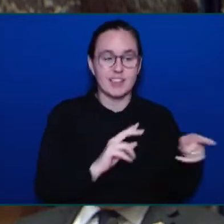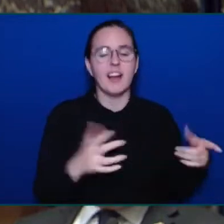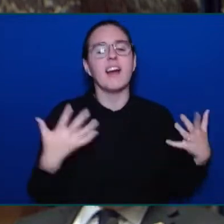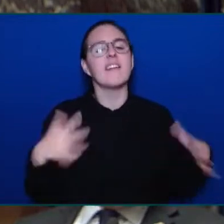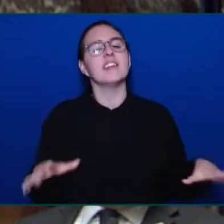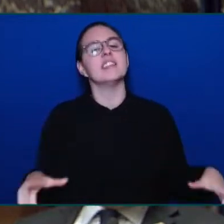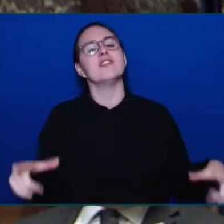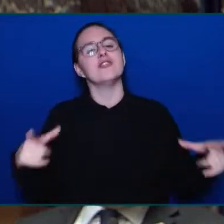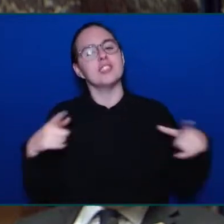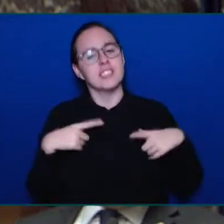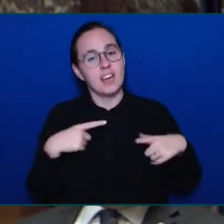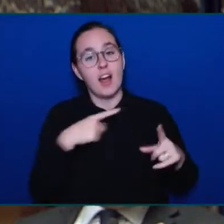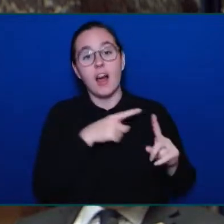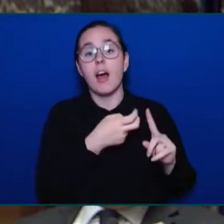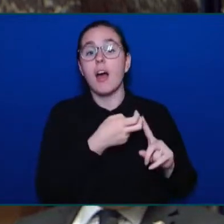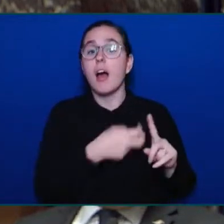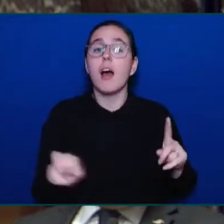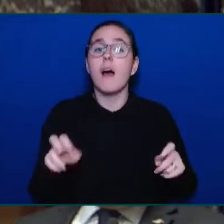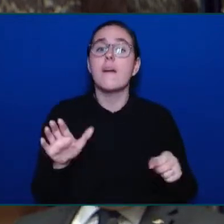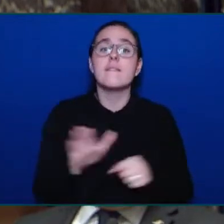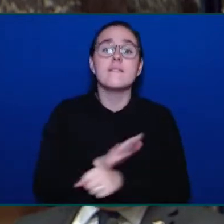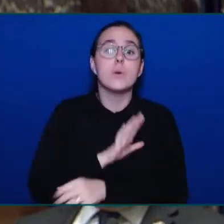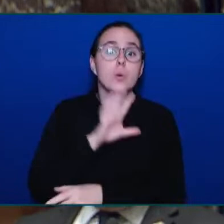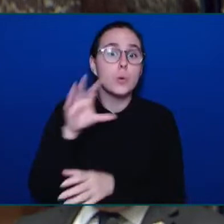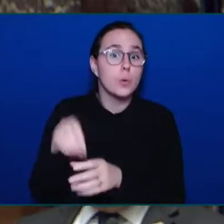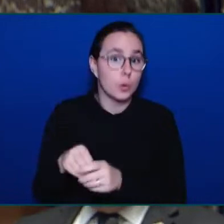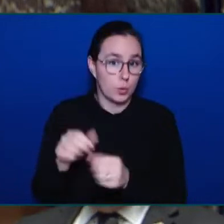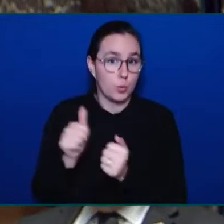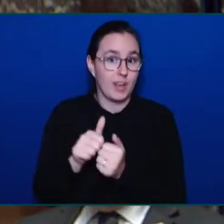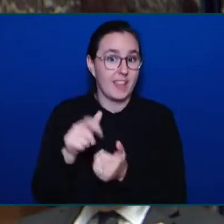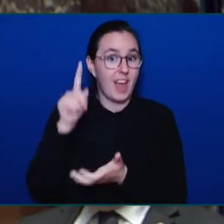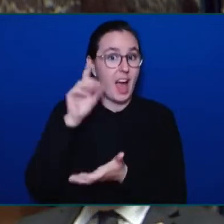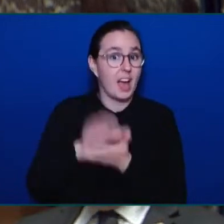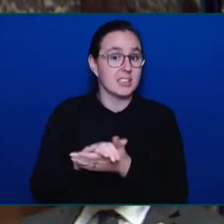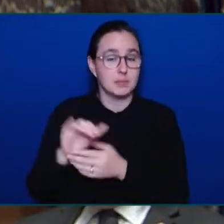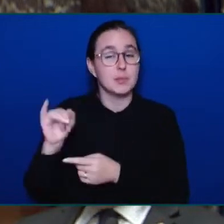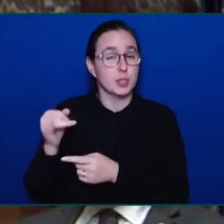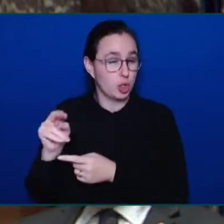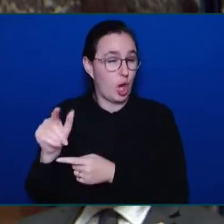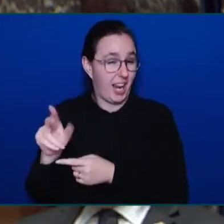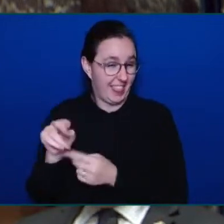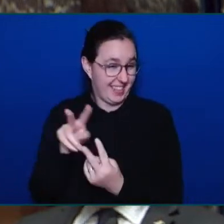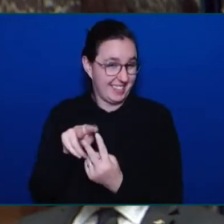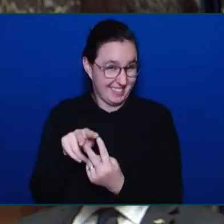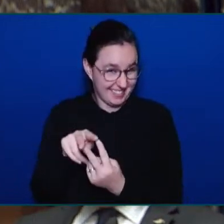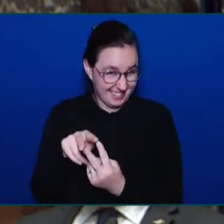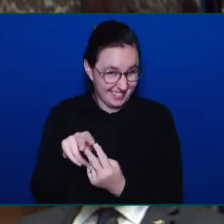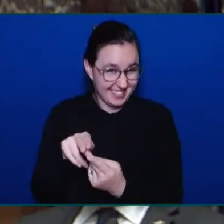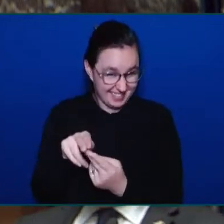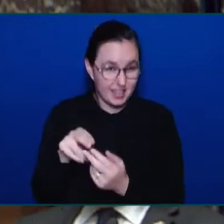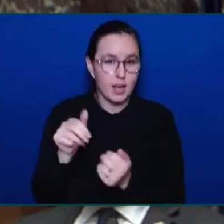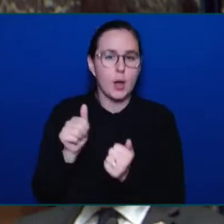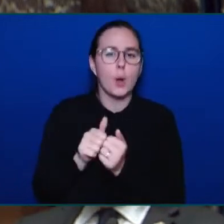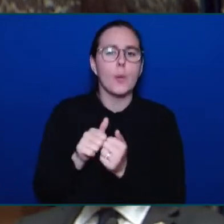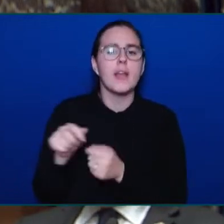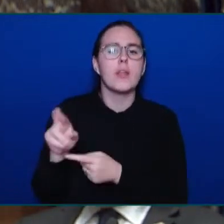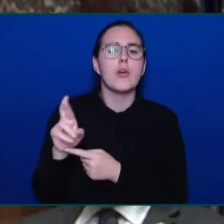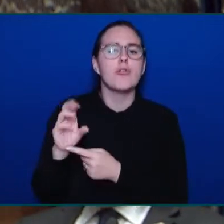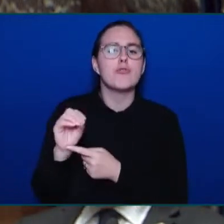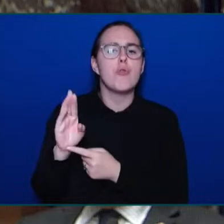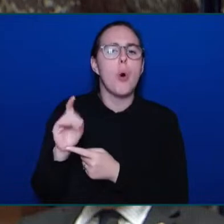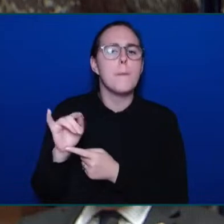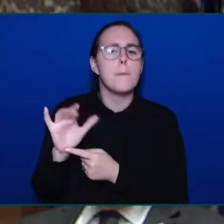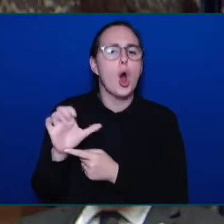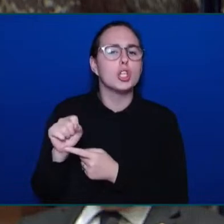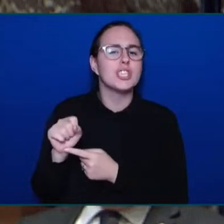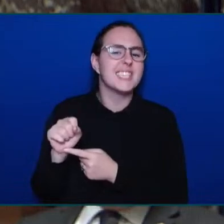her husband, Jonathan. She serves on the board of FIRST BC and is a co-volunteer coordinator of the Canadian Pacific Regional,